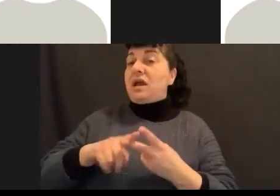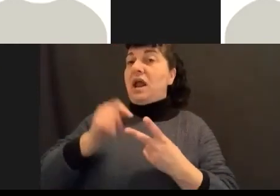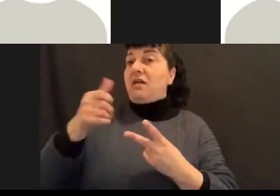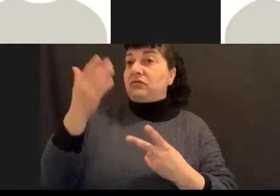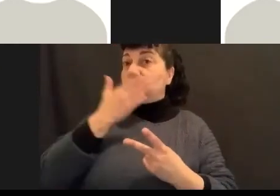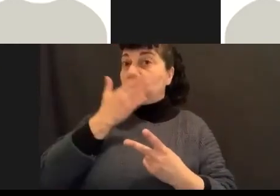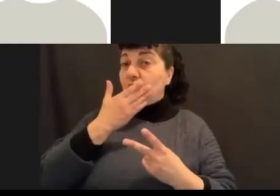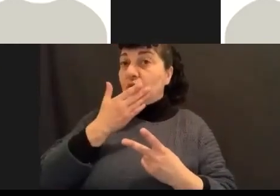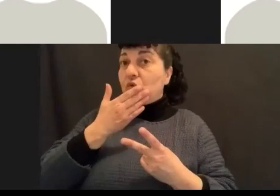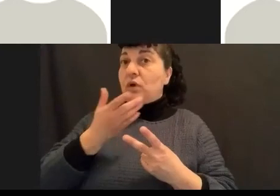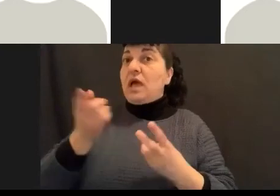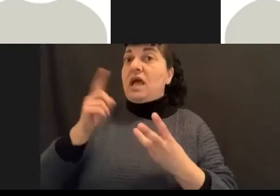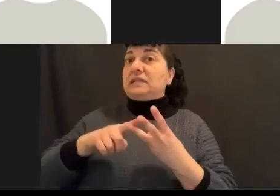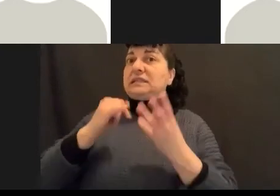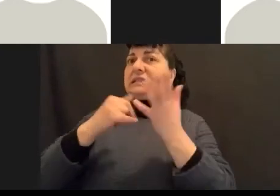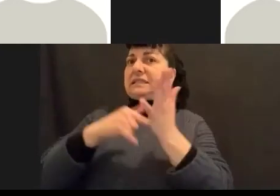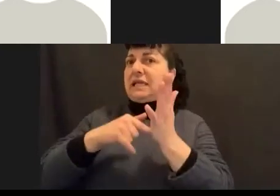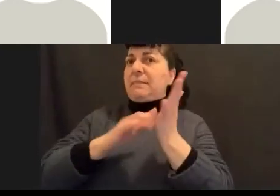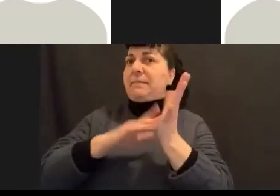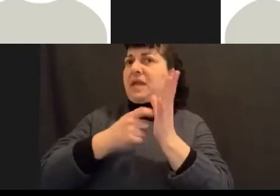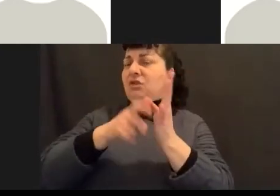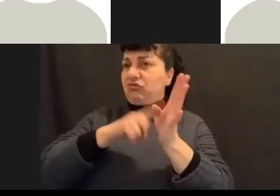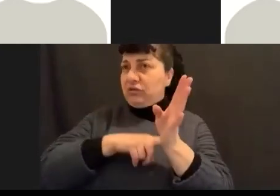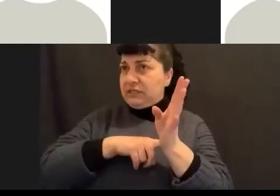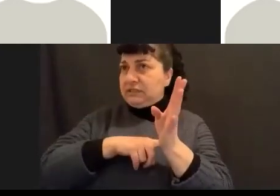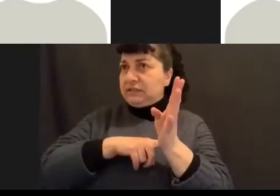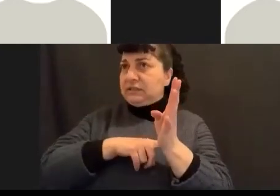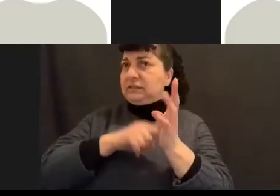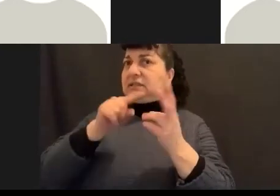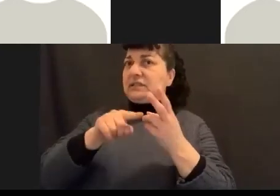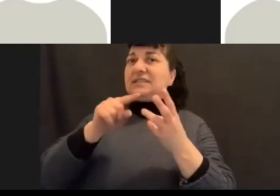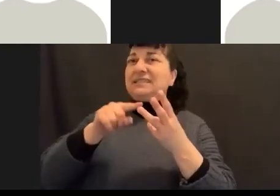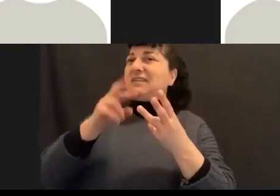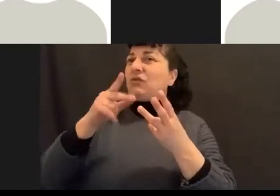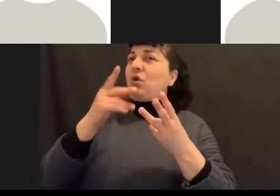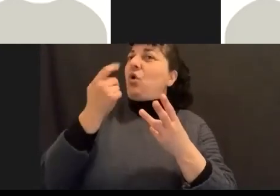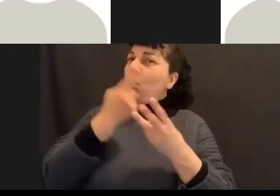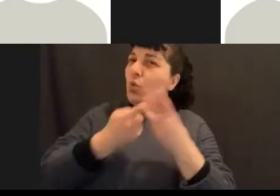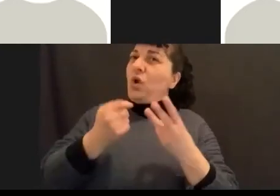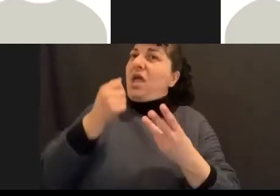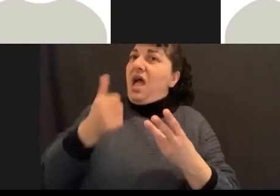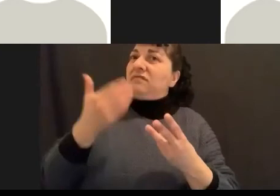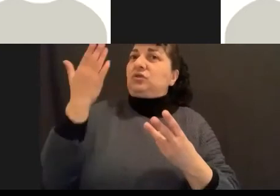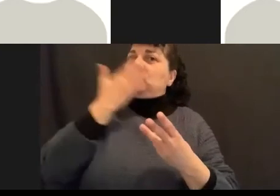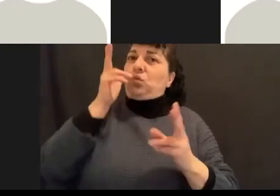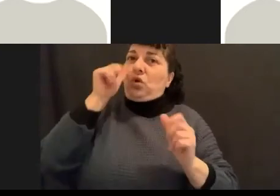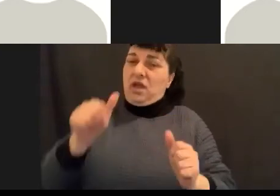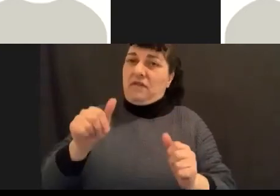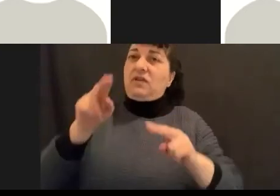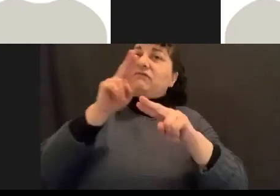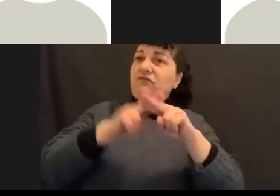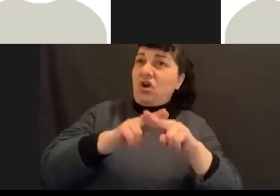School MARUTNA that attend the after school program only. And there's a specific date, which is Friday, the 20th of